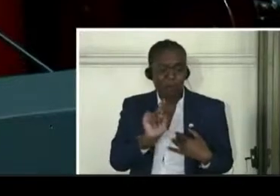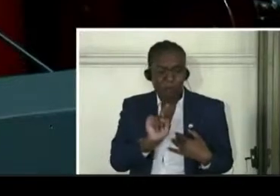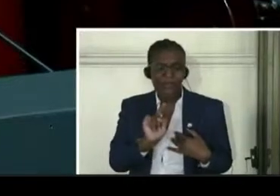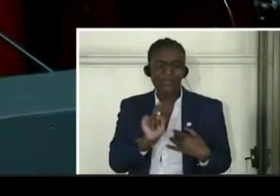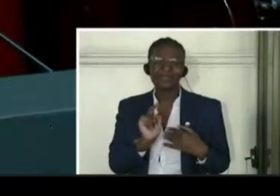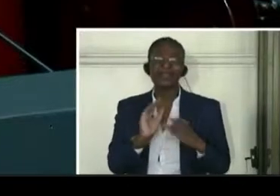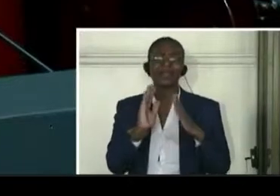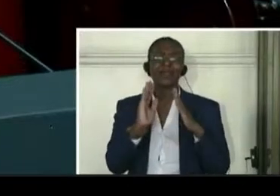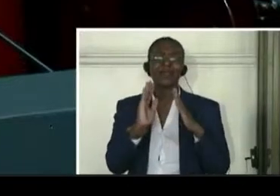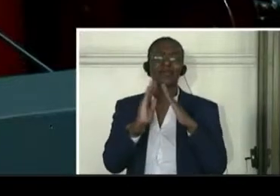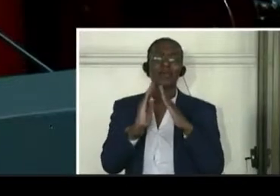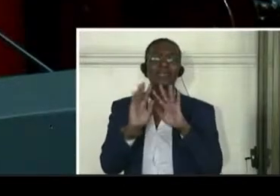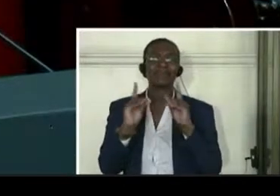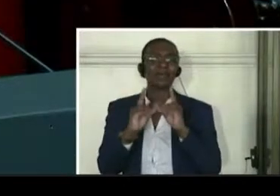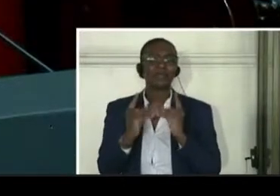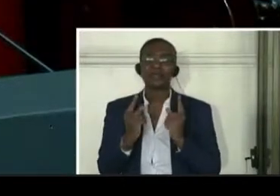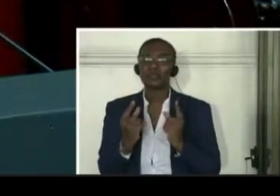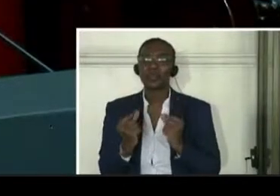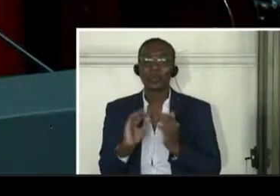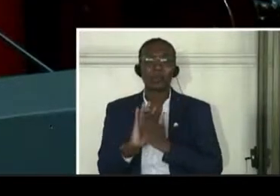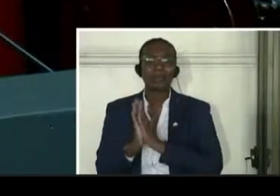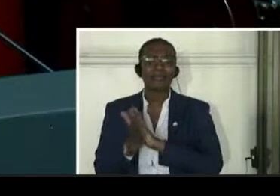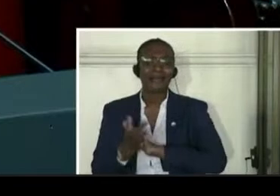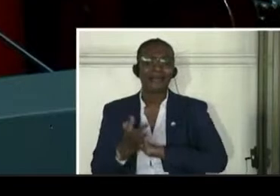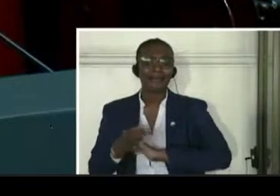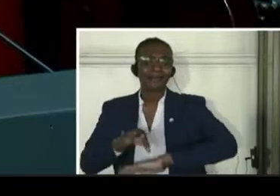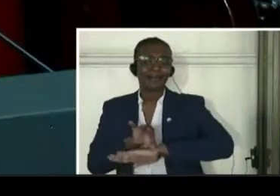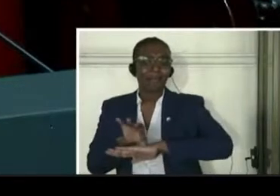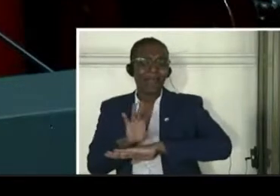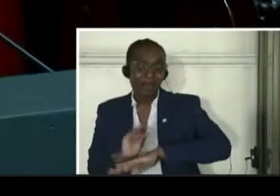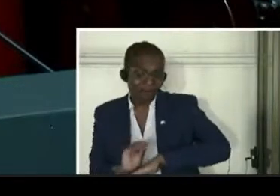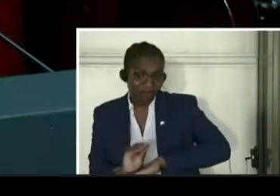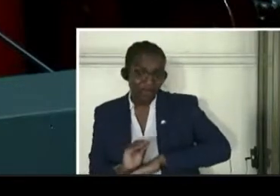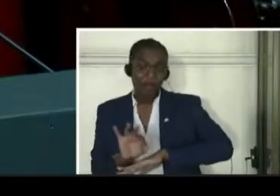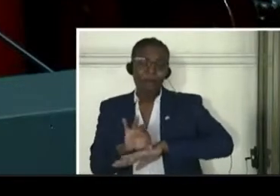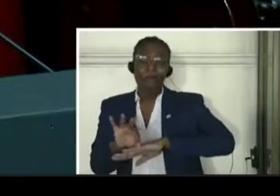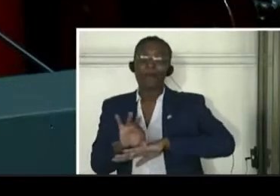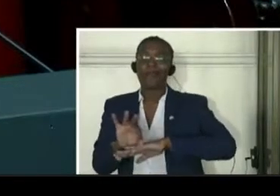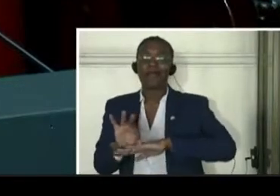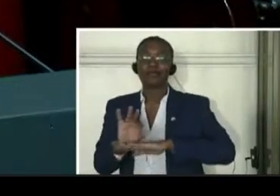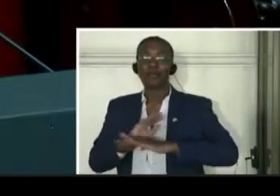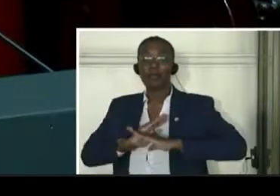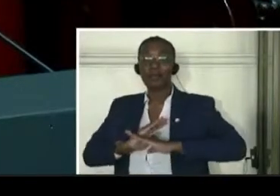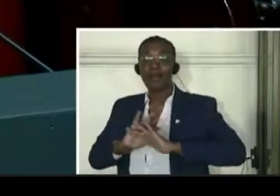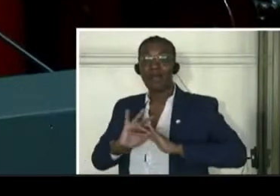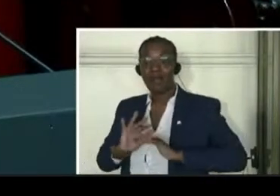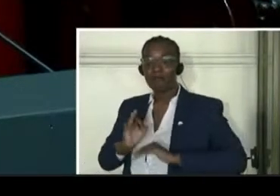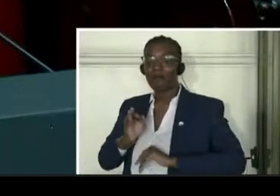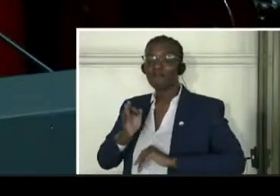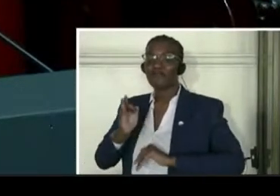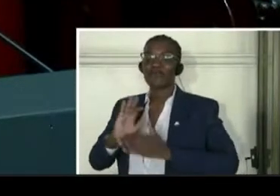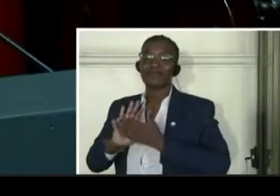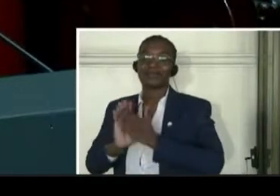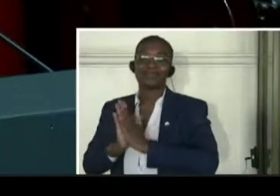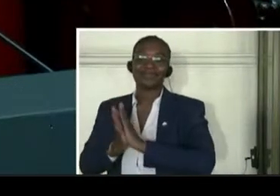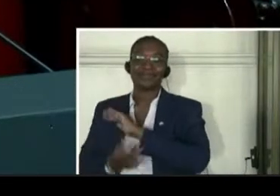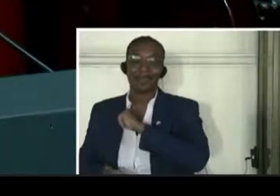human settlement disaster plan? How do you plan to prevent as well as prepare for future